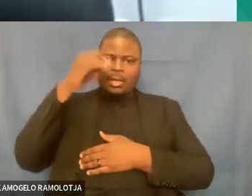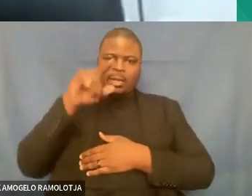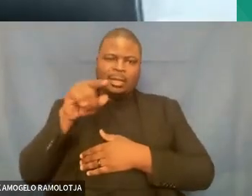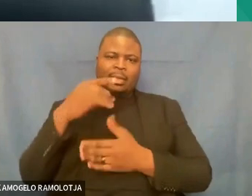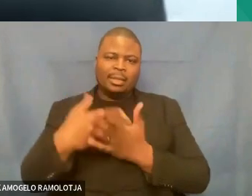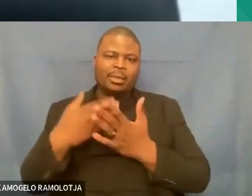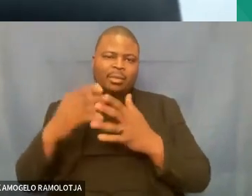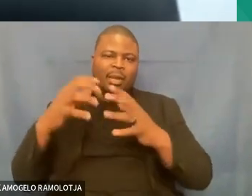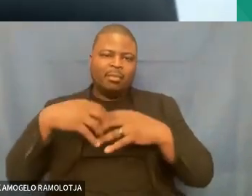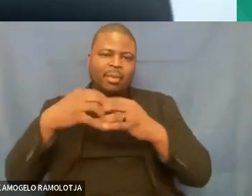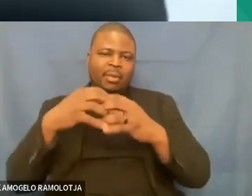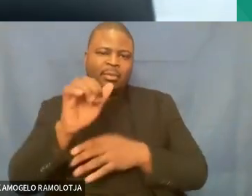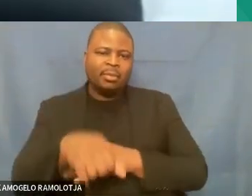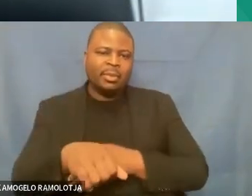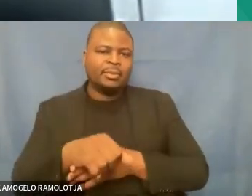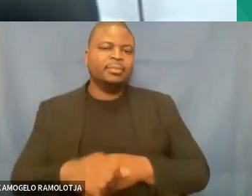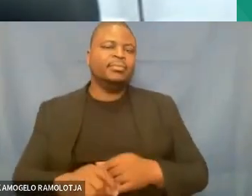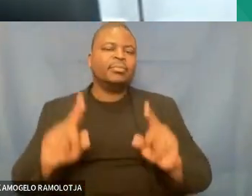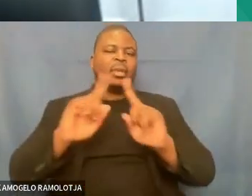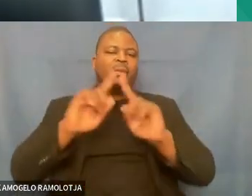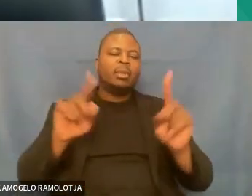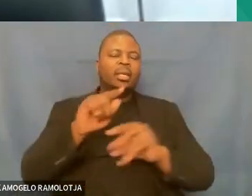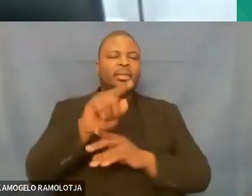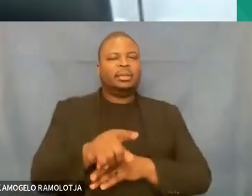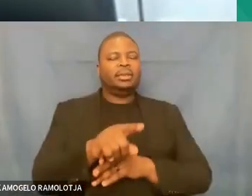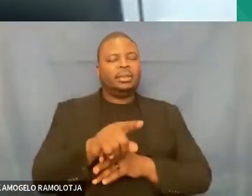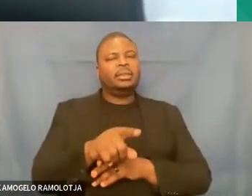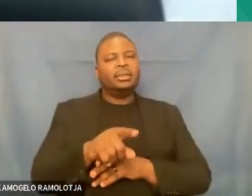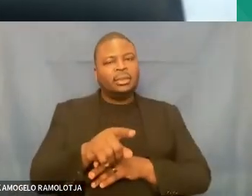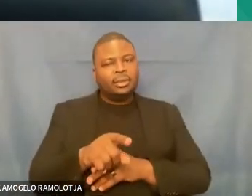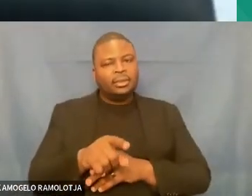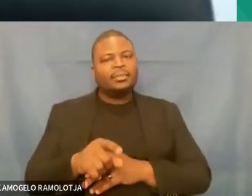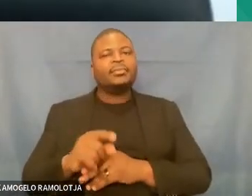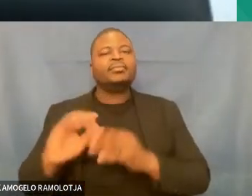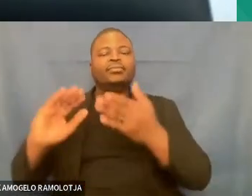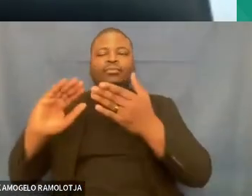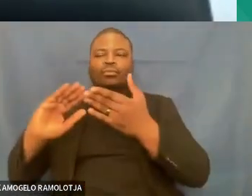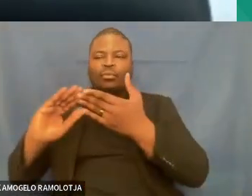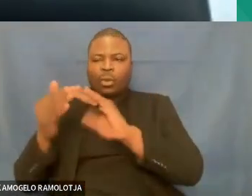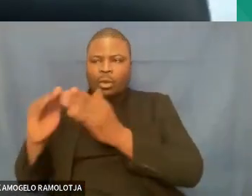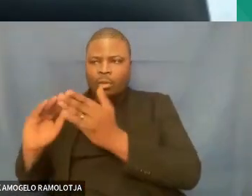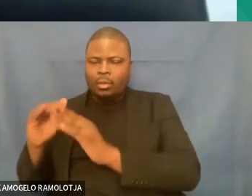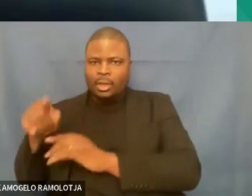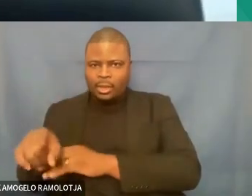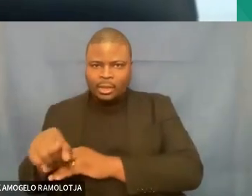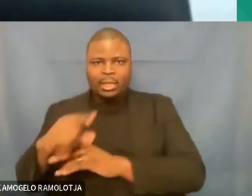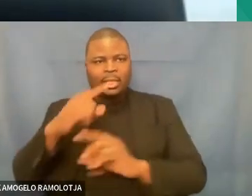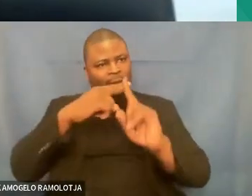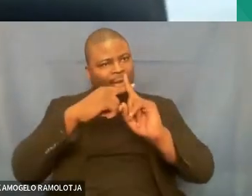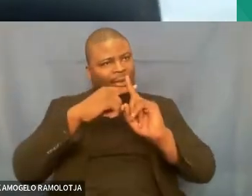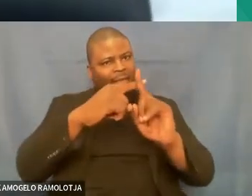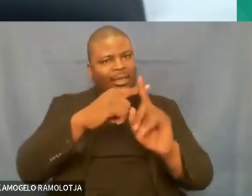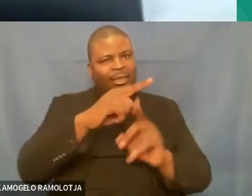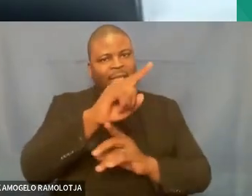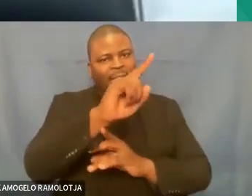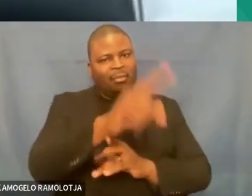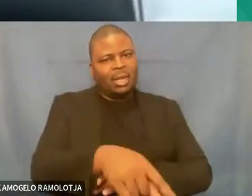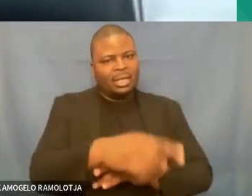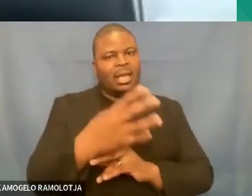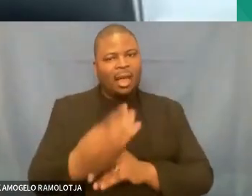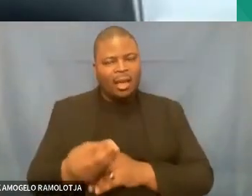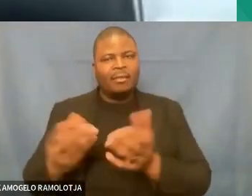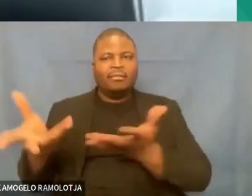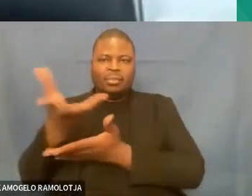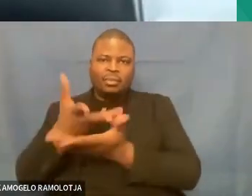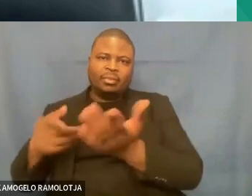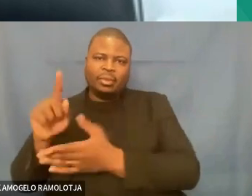government, but civil society and the actual population that we're trying to target? So that is why the model